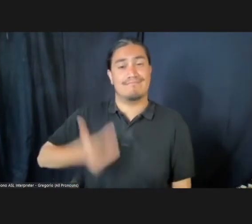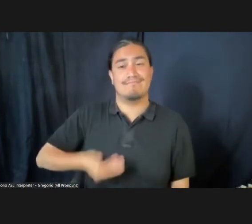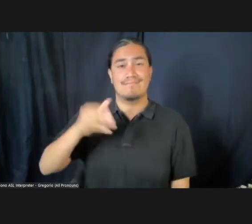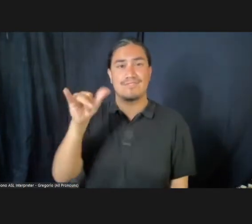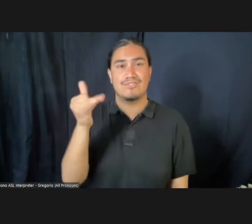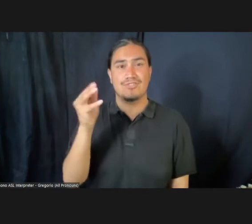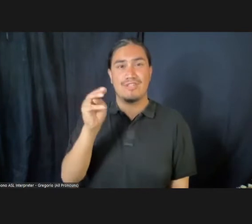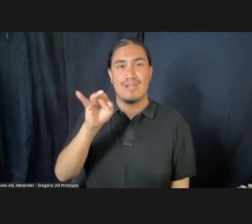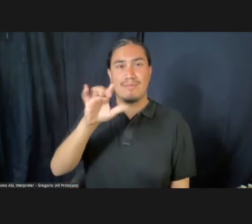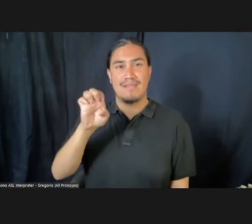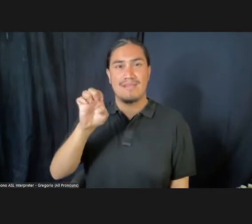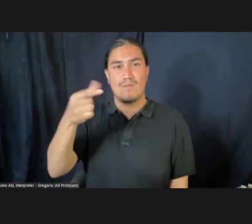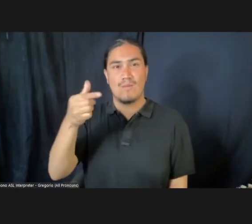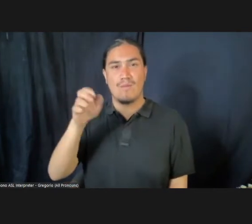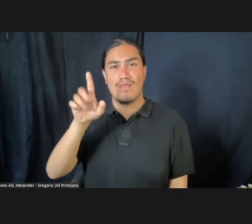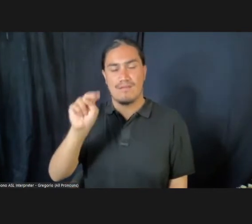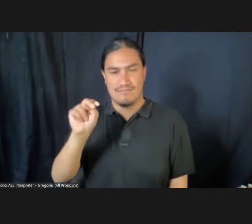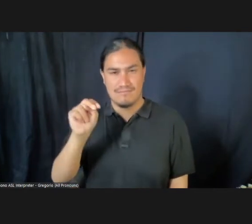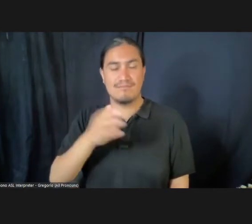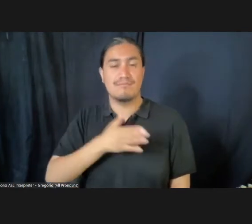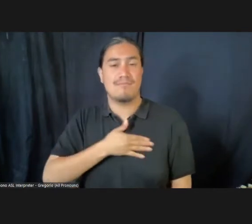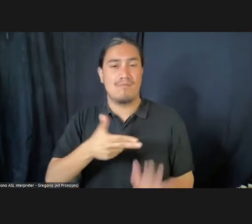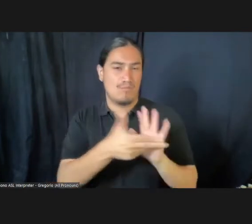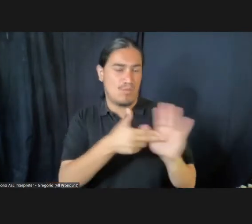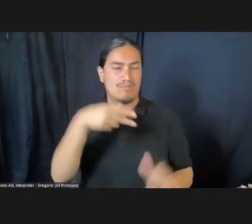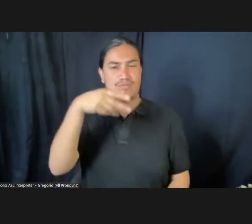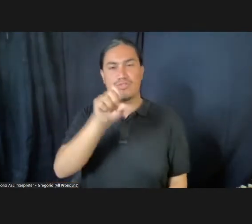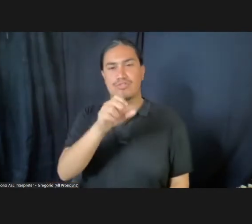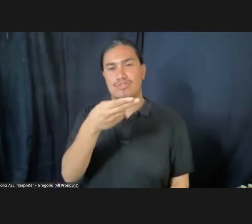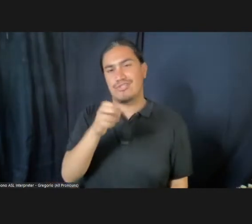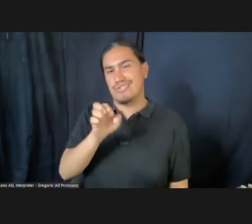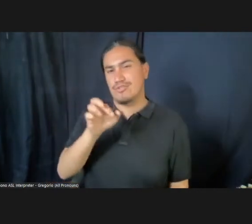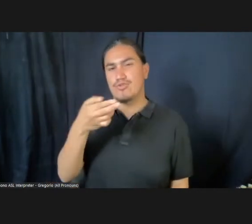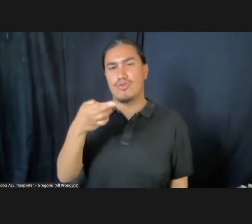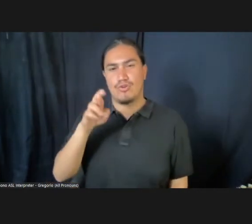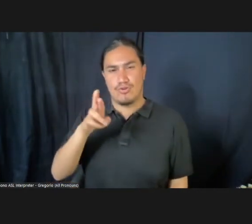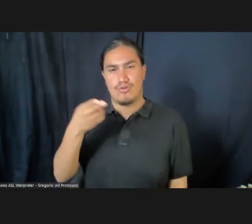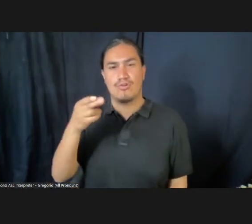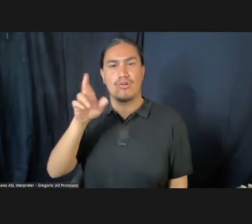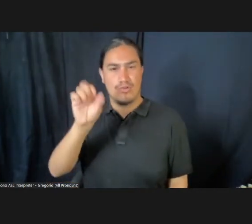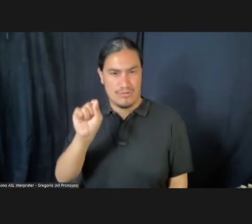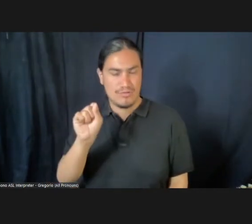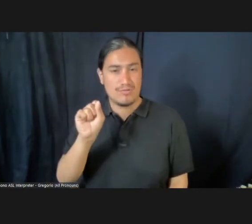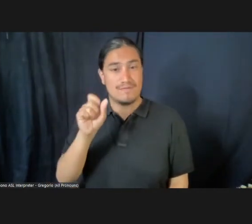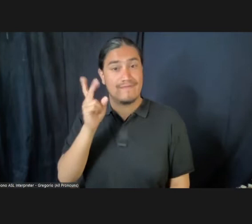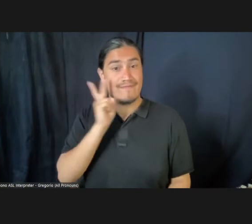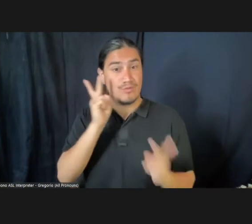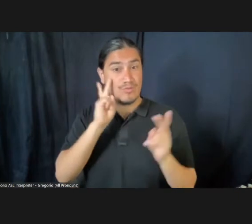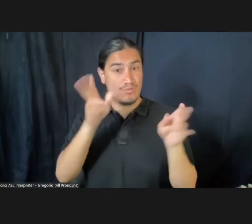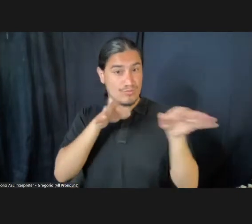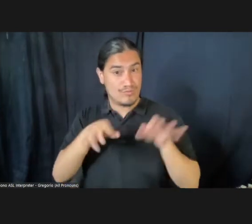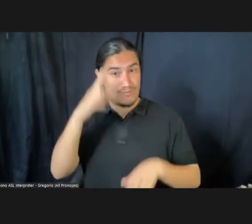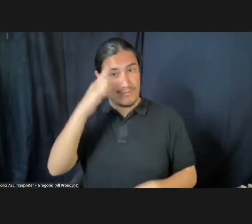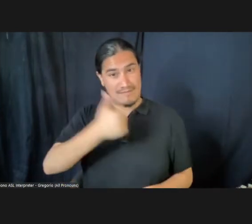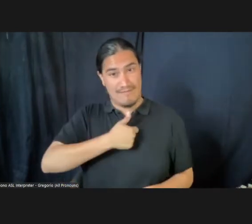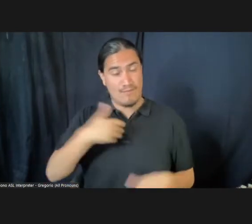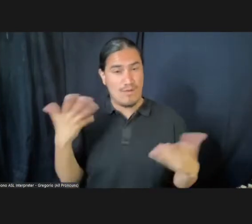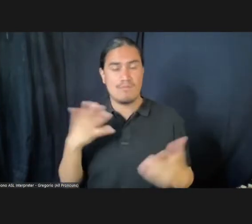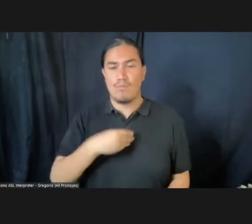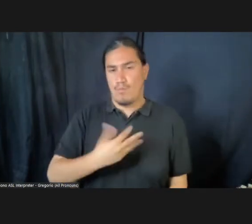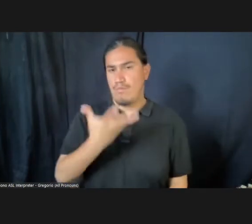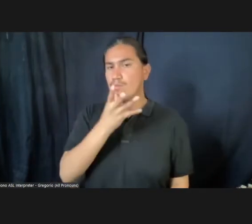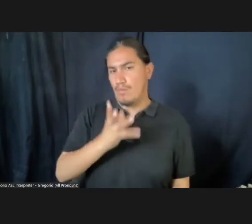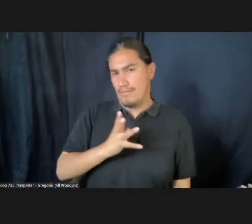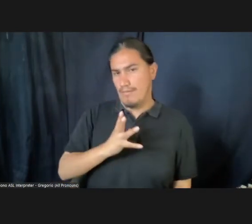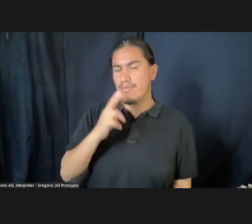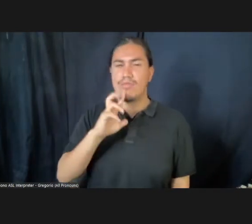of HowlRound, and my pronouns are she, her, hers. For those who need a visual description, I am a white woman in